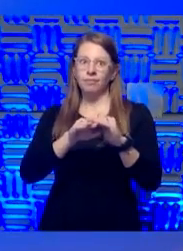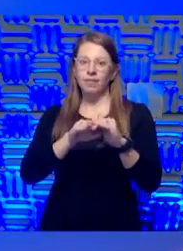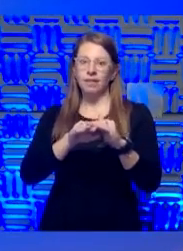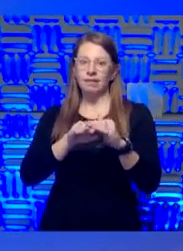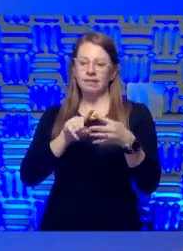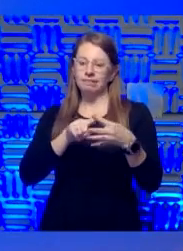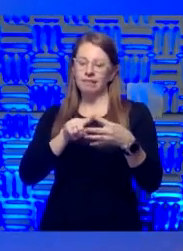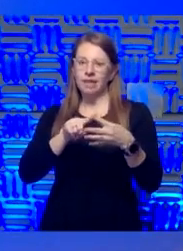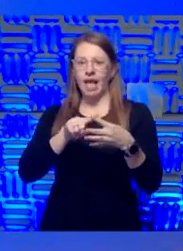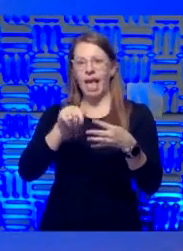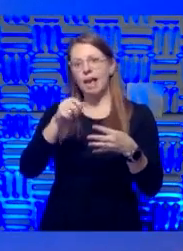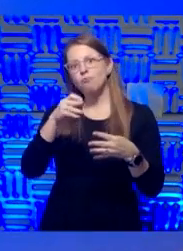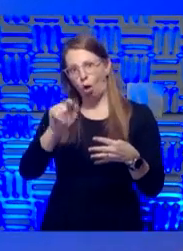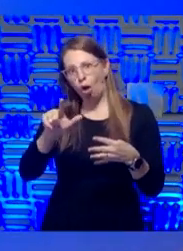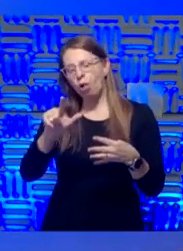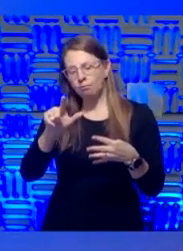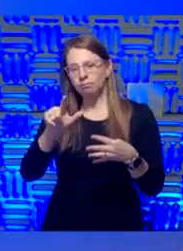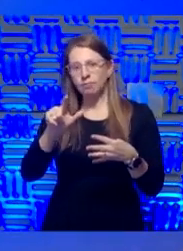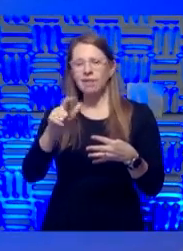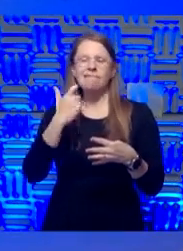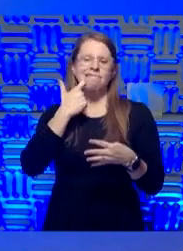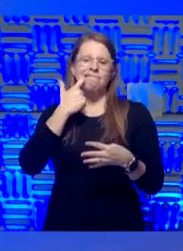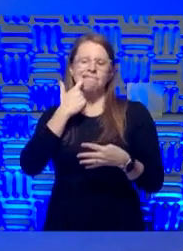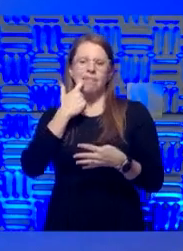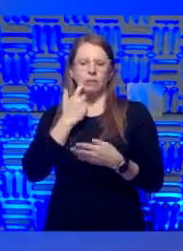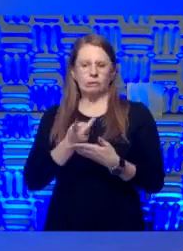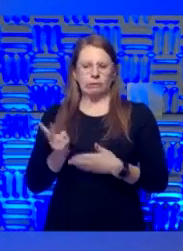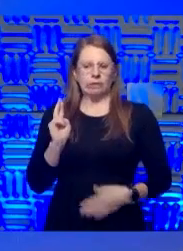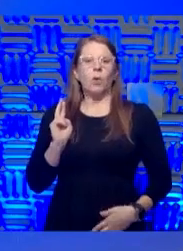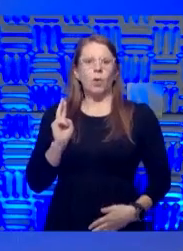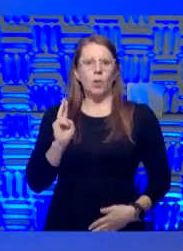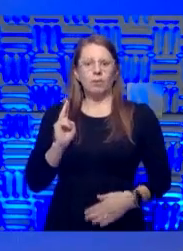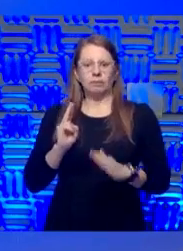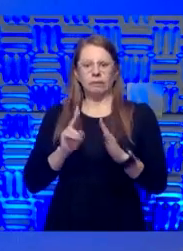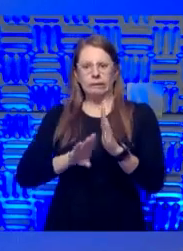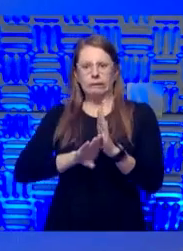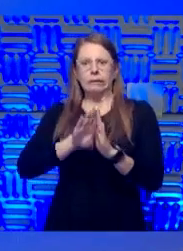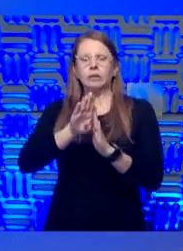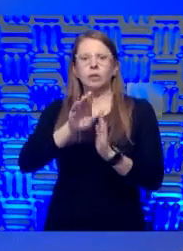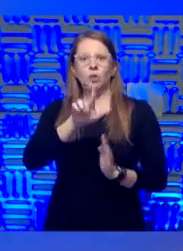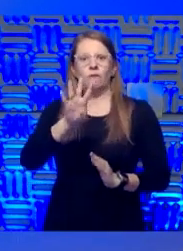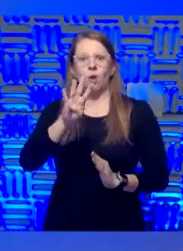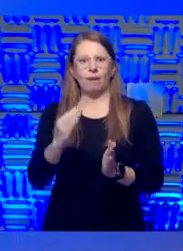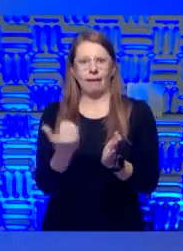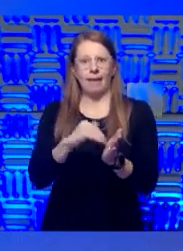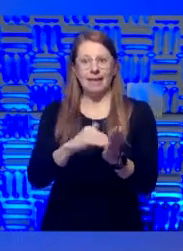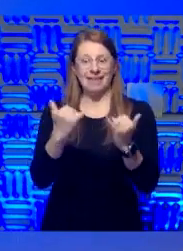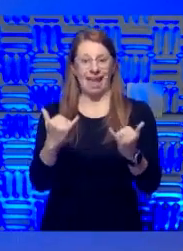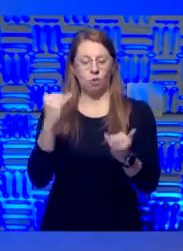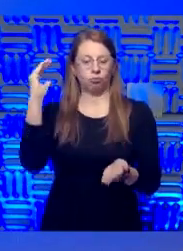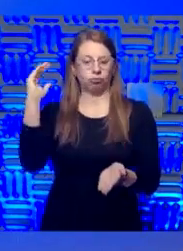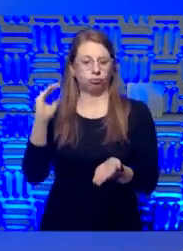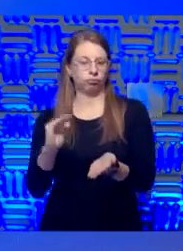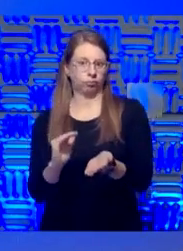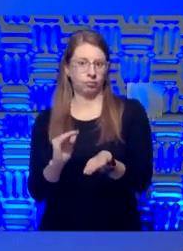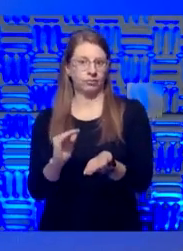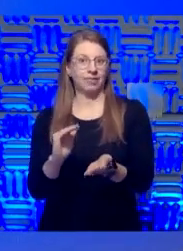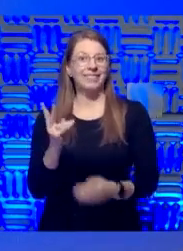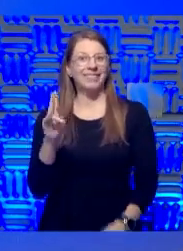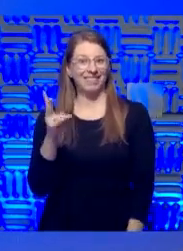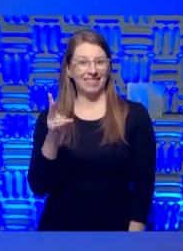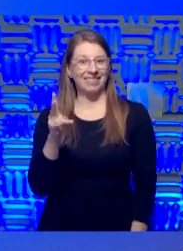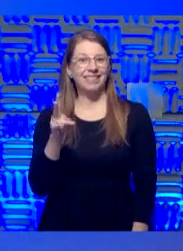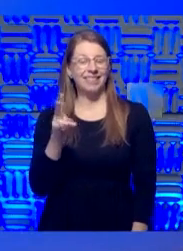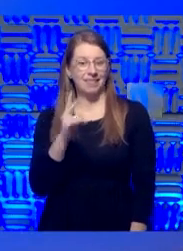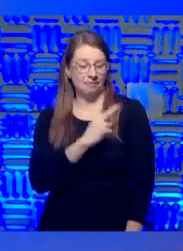April. Early April, and then recently a couple weeks ago. 24 again, and then now we are back down to 17.